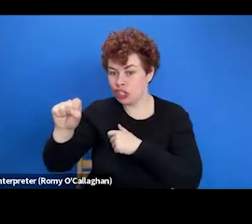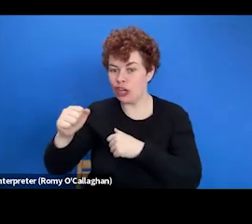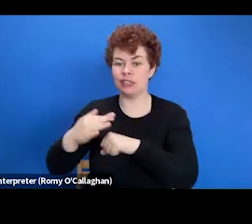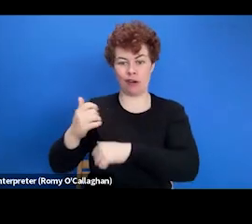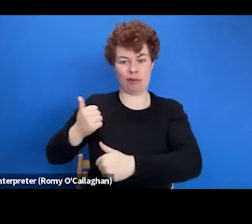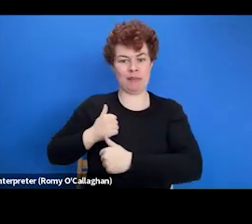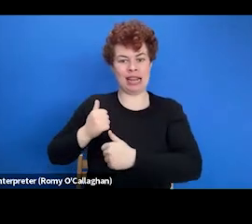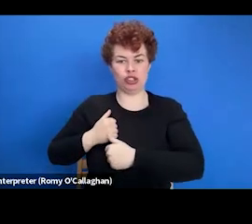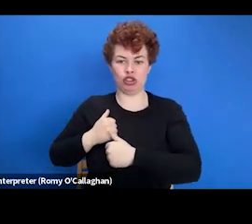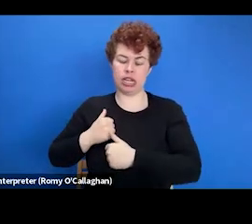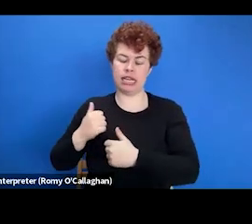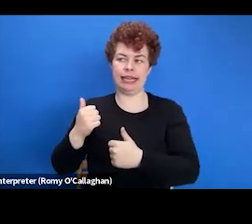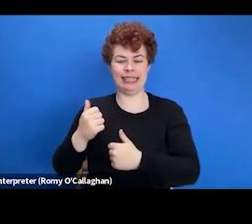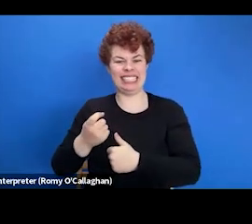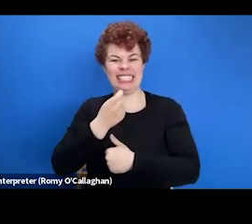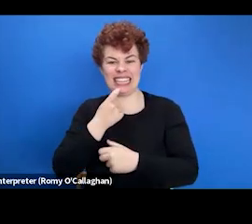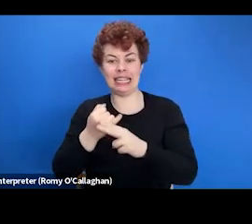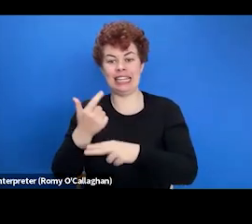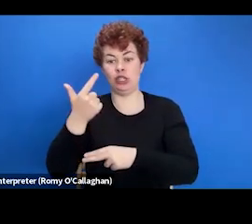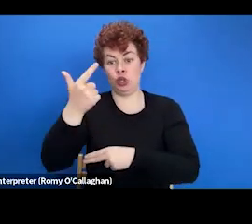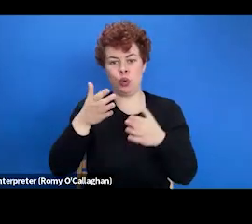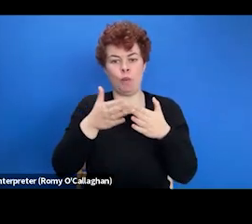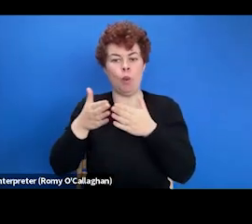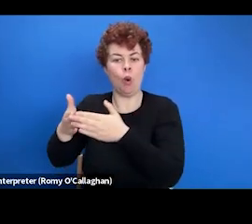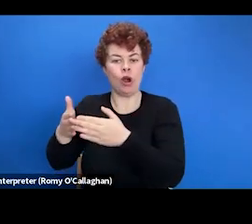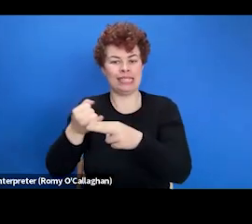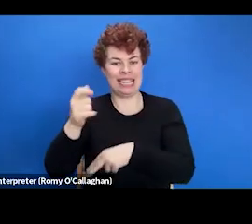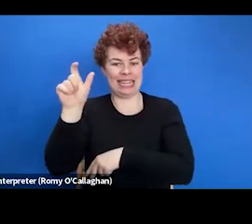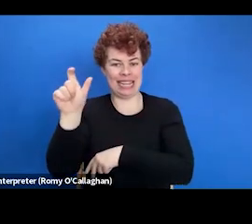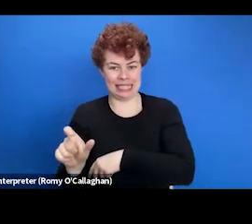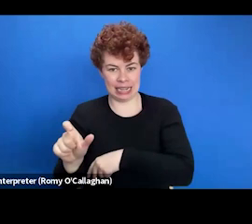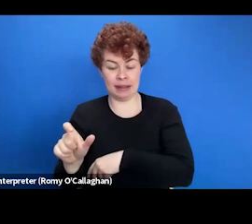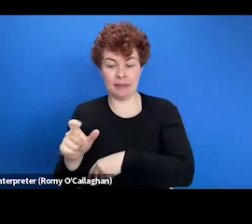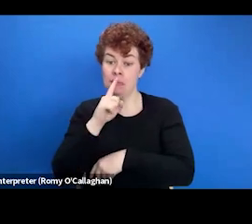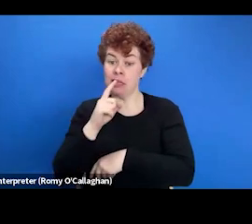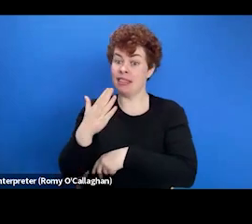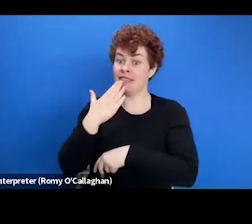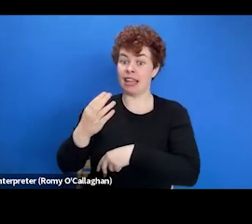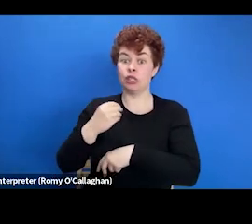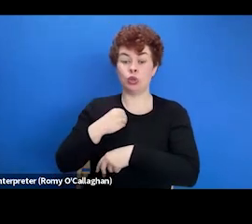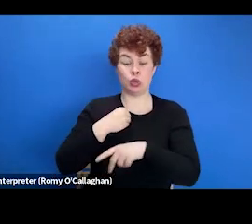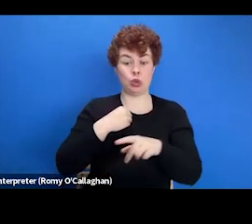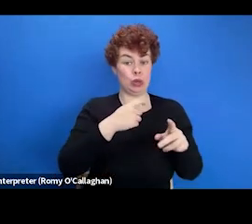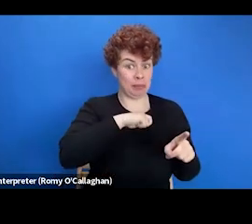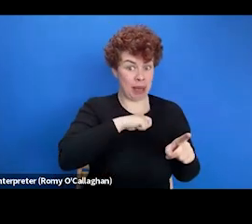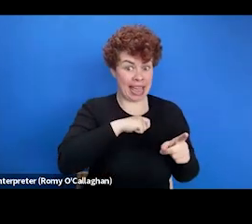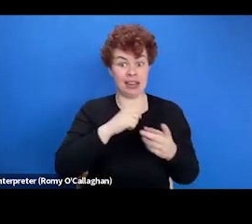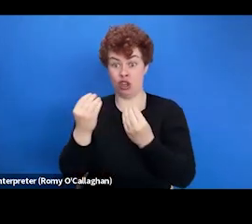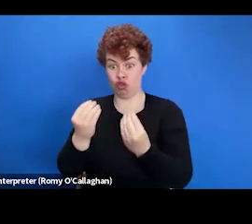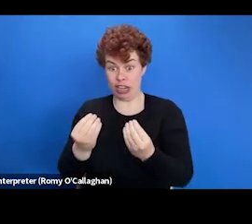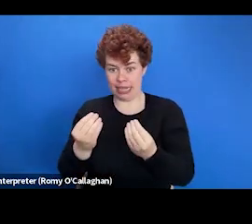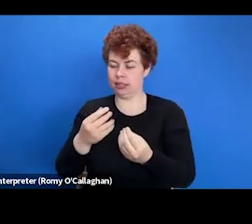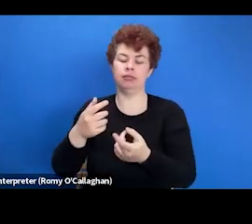steel in 2 ports in Italy, and but also thanks to the work in Spain and Greece that refused